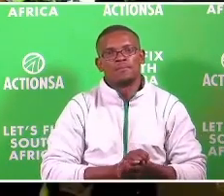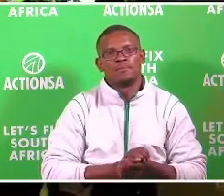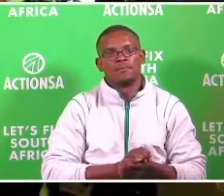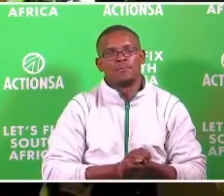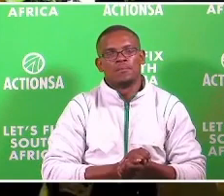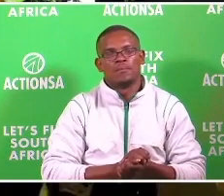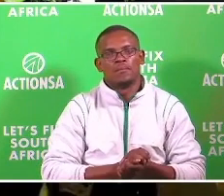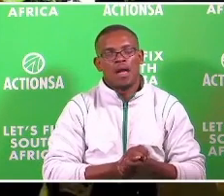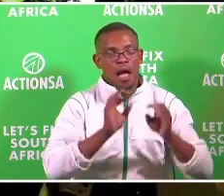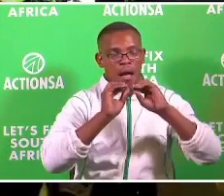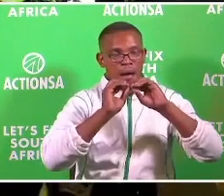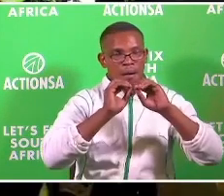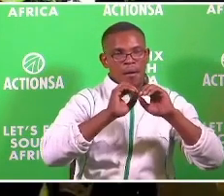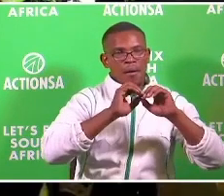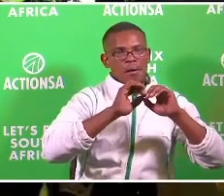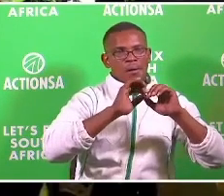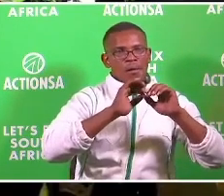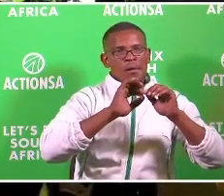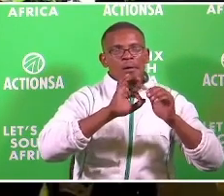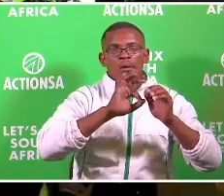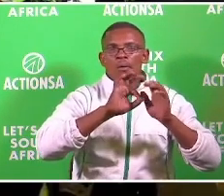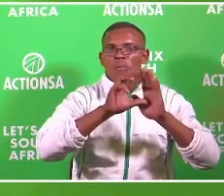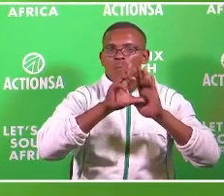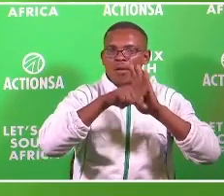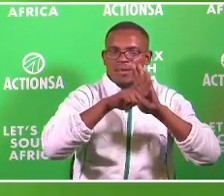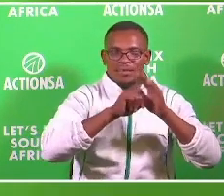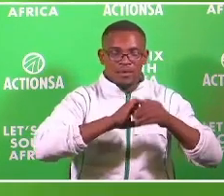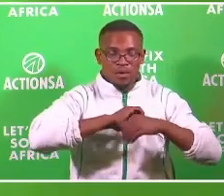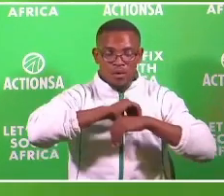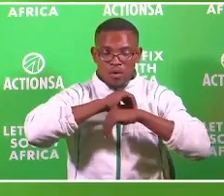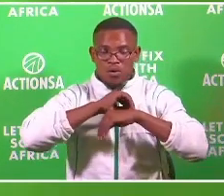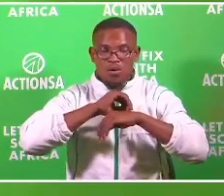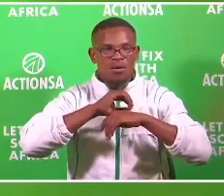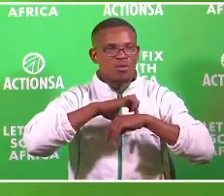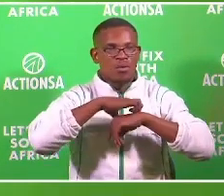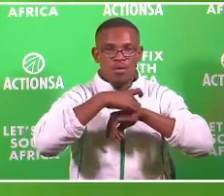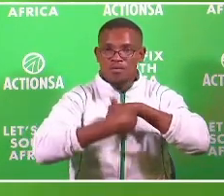Our policy conference delegates approved that when